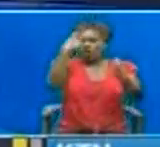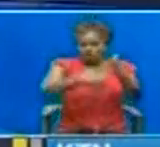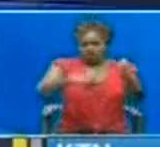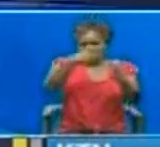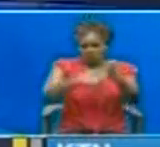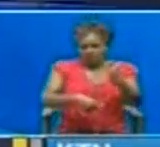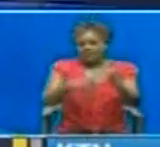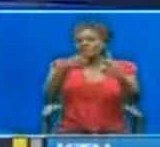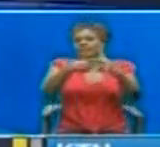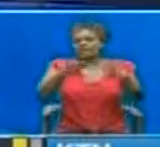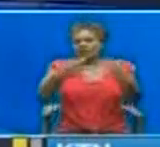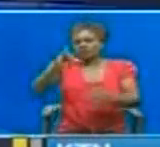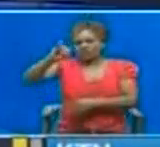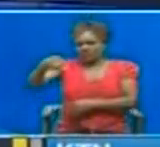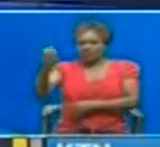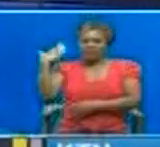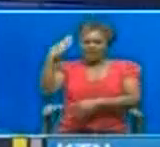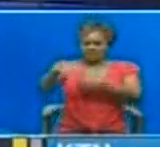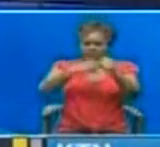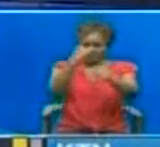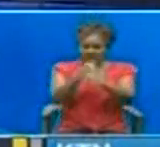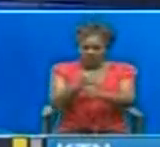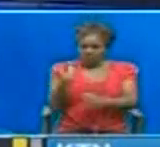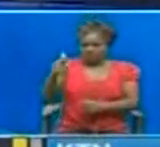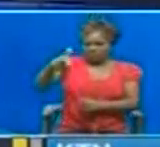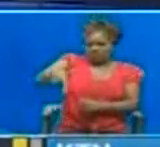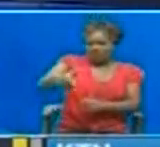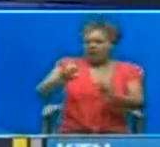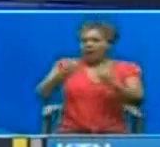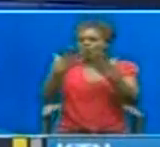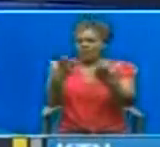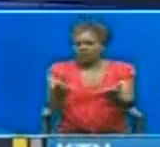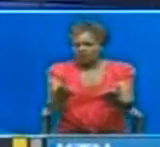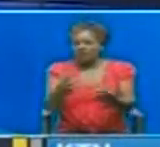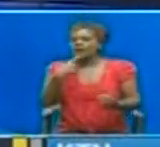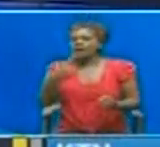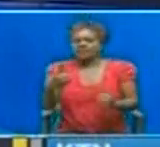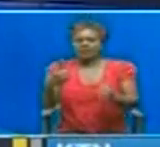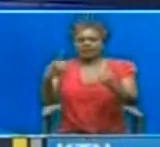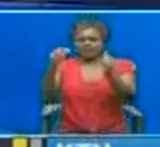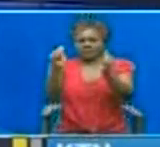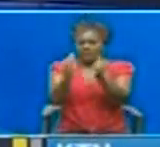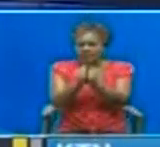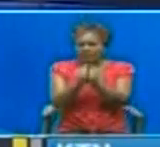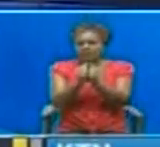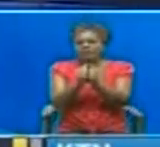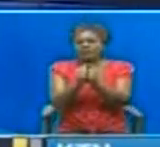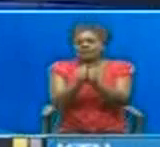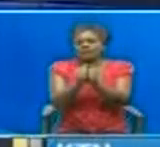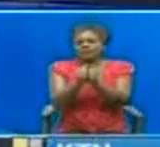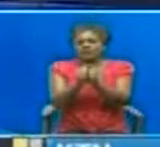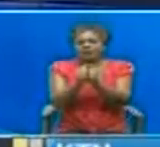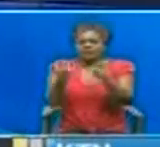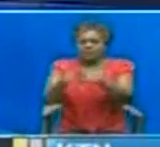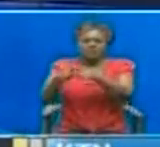that month. And so we begin with January of last year. The cost of fuel, petrol was retailing at 110.59 shillings, diesel